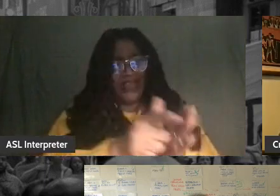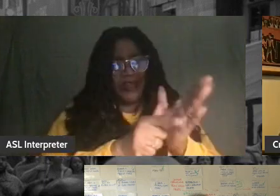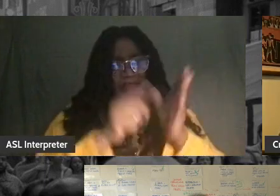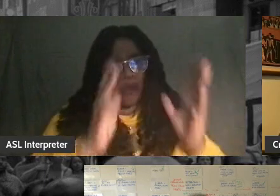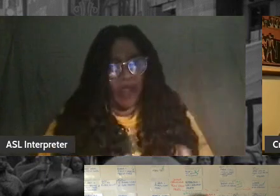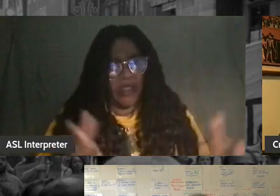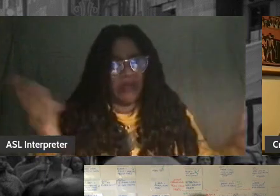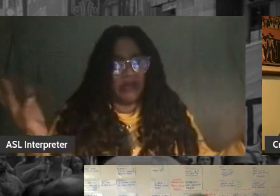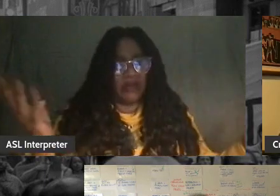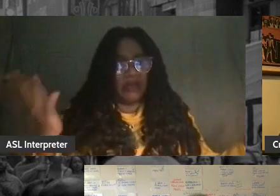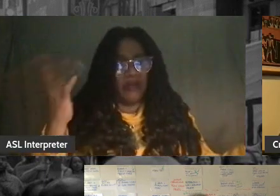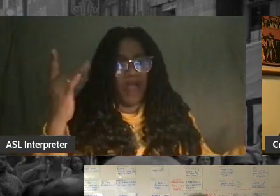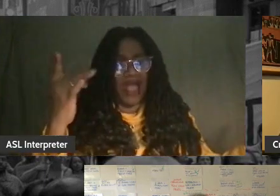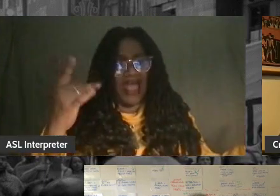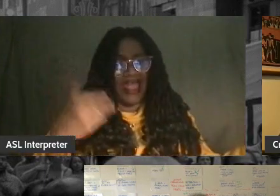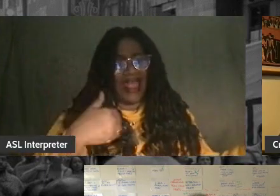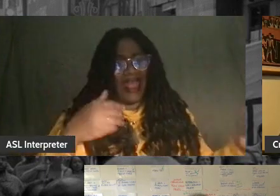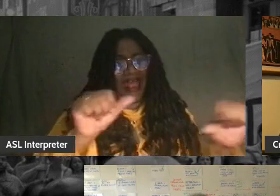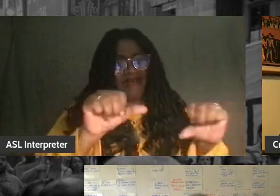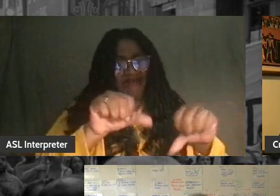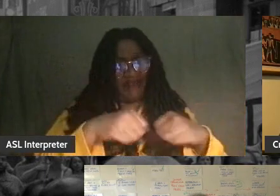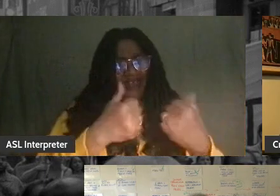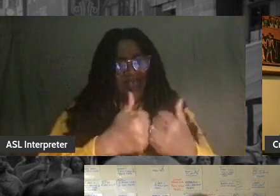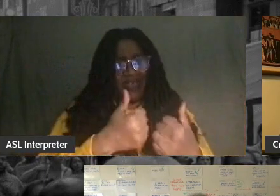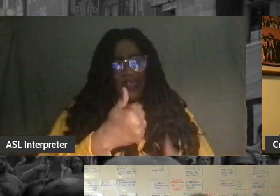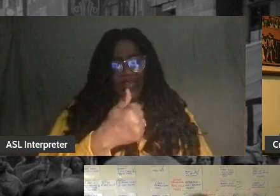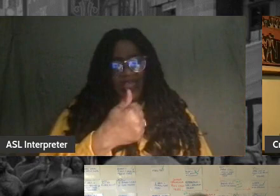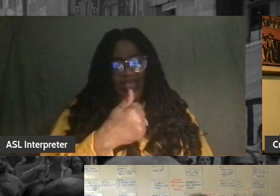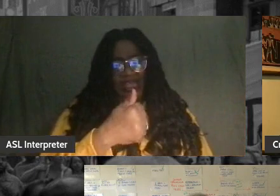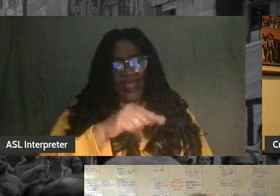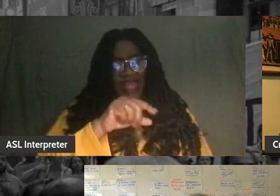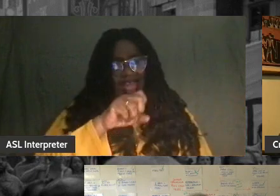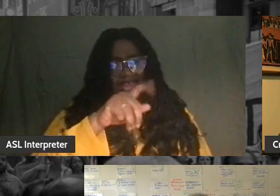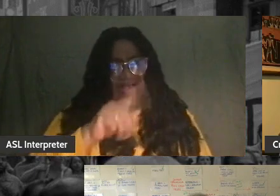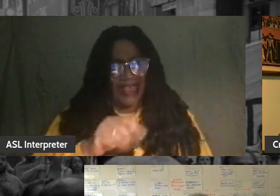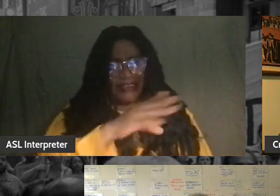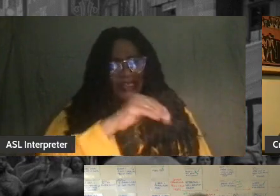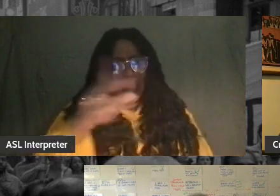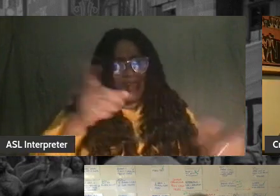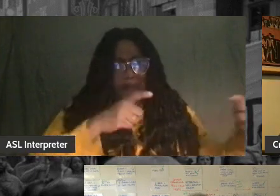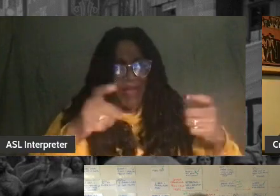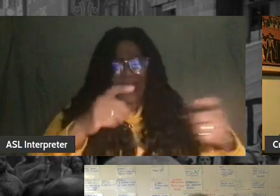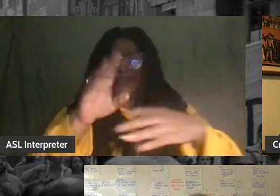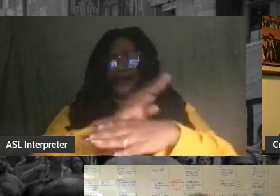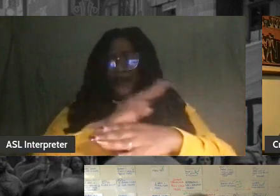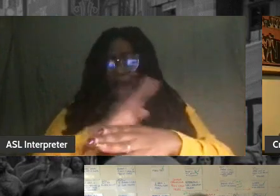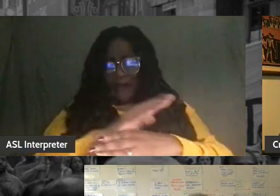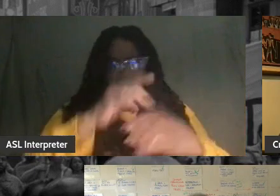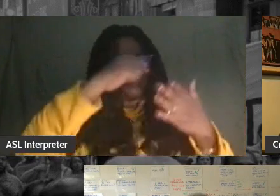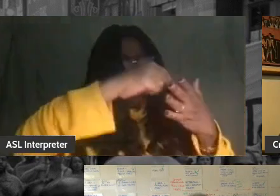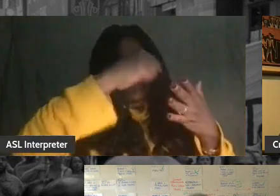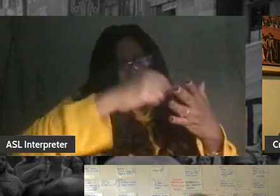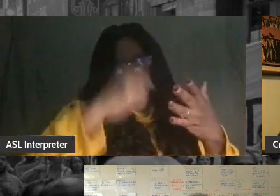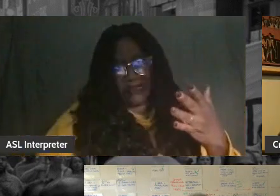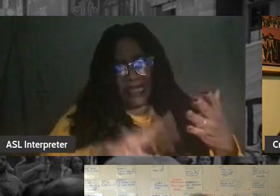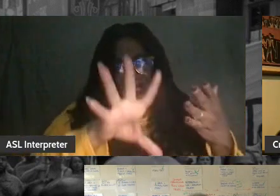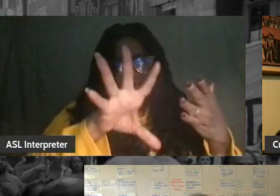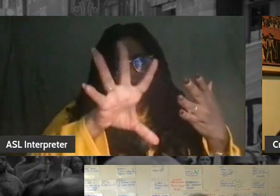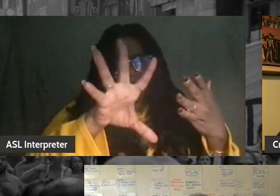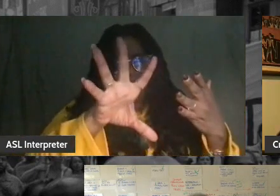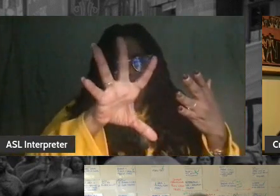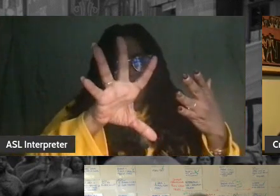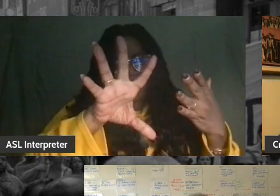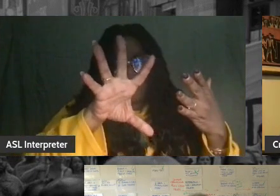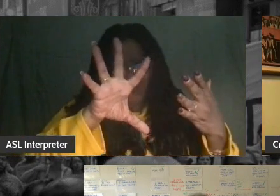I've got an agent who I'm paying 10% and a manager 10%, and I might have a business manager that's another 5%. So what do you think